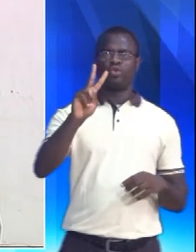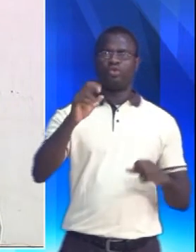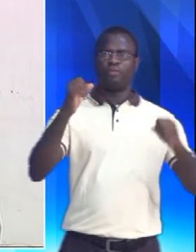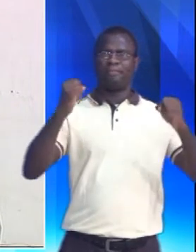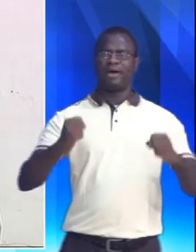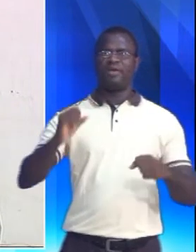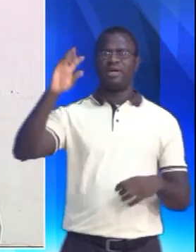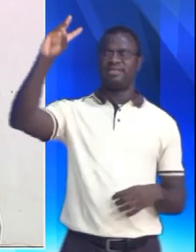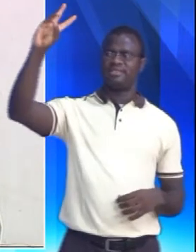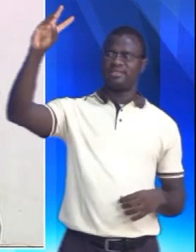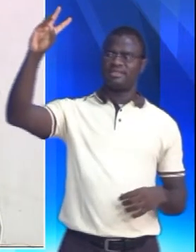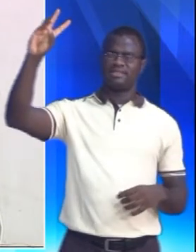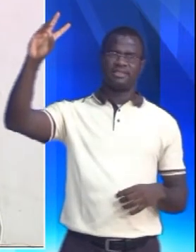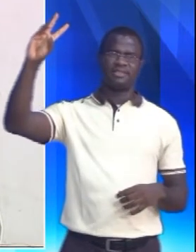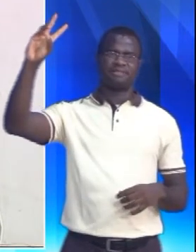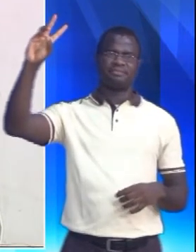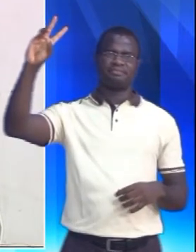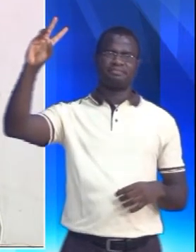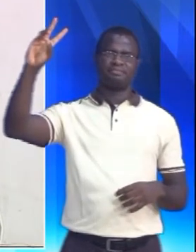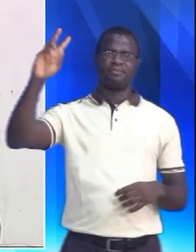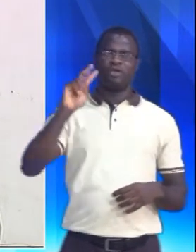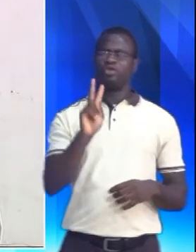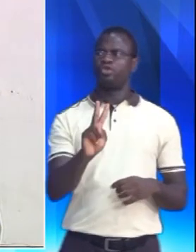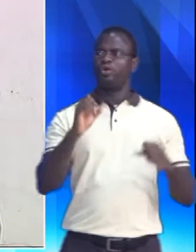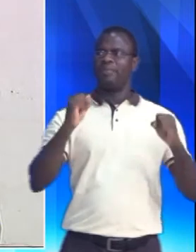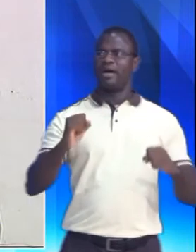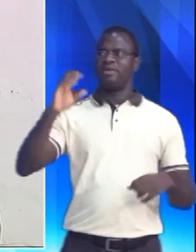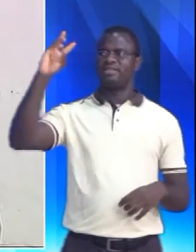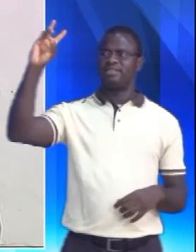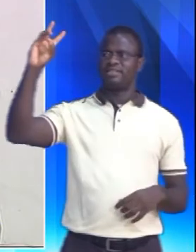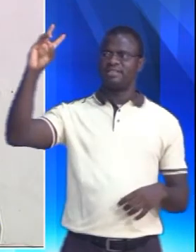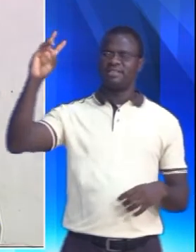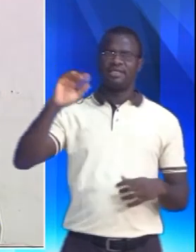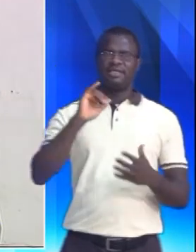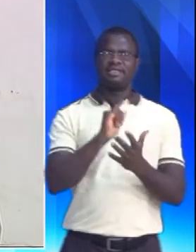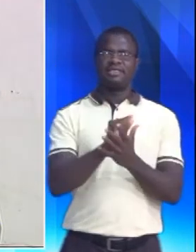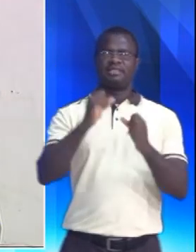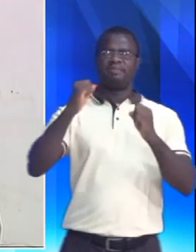2 raised to power 6. In this example here,